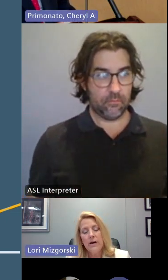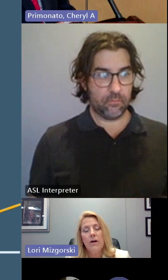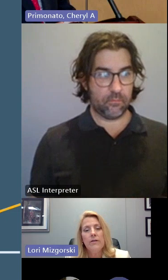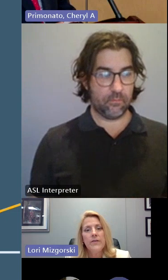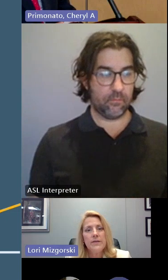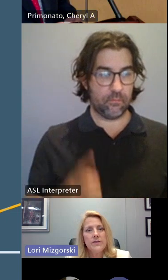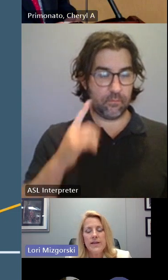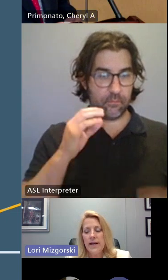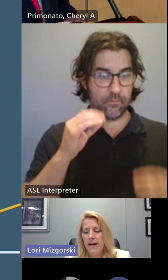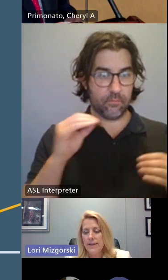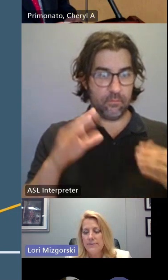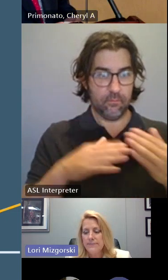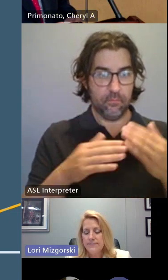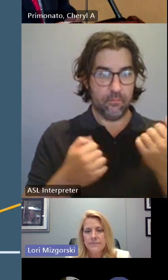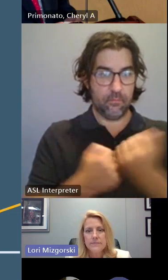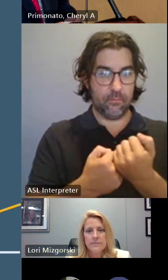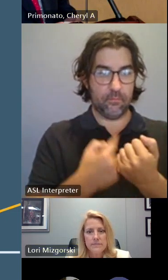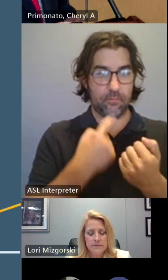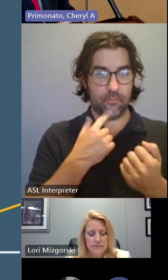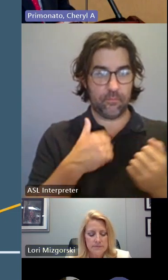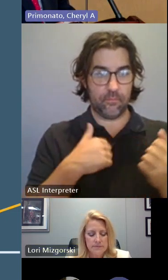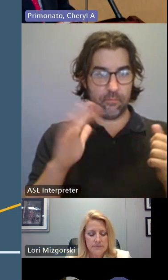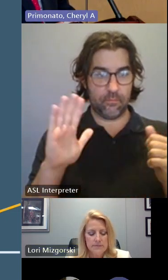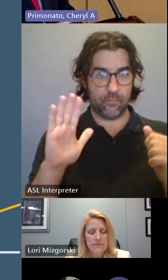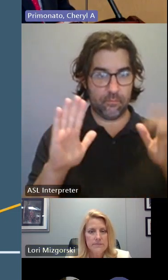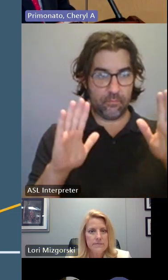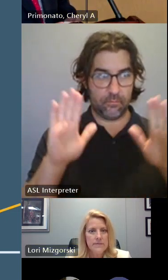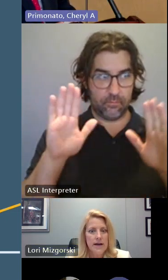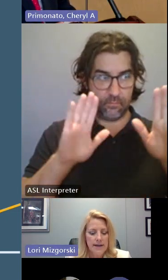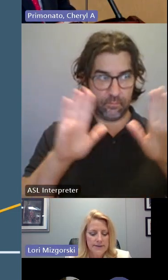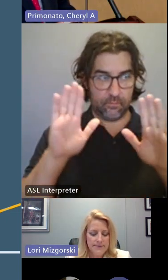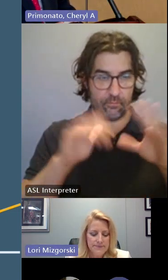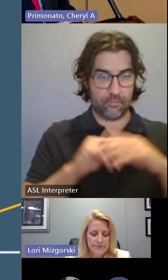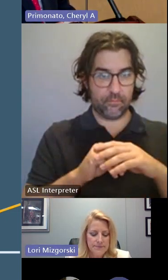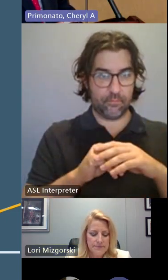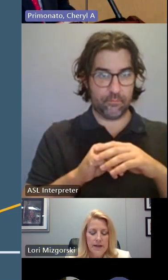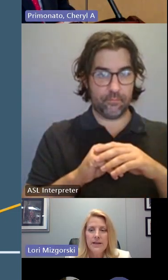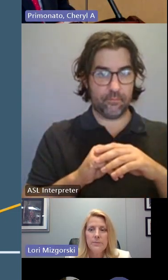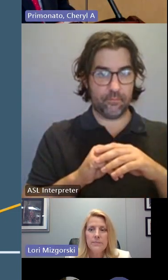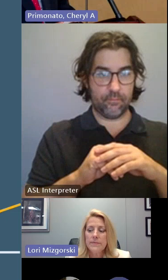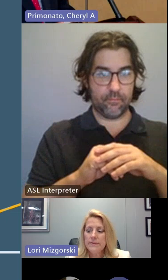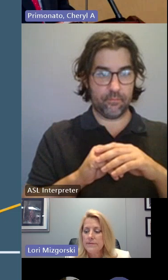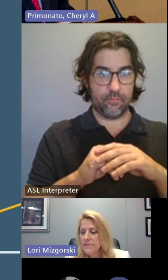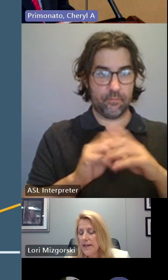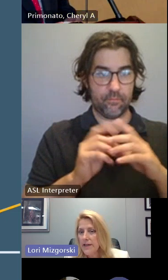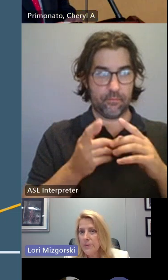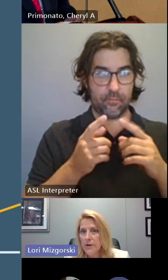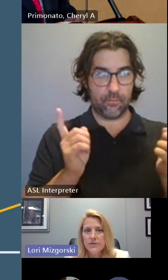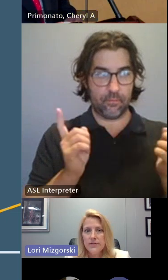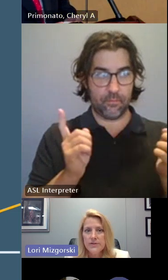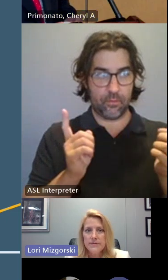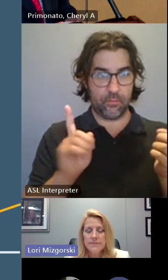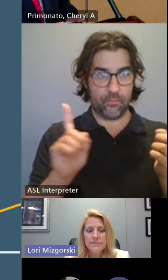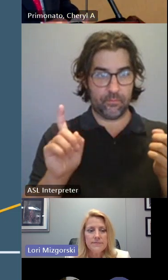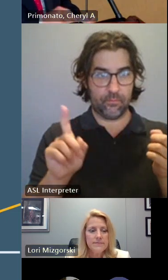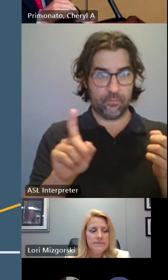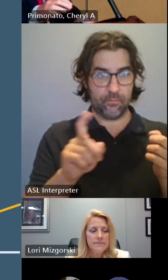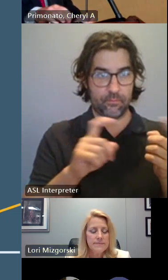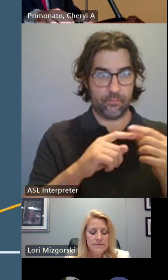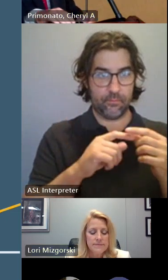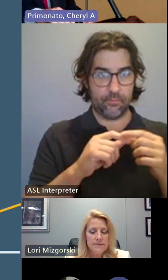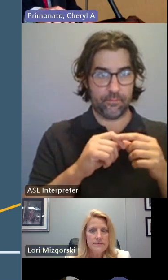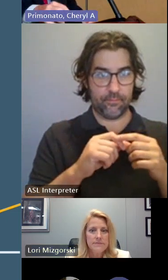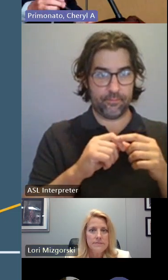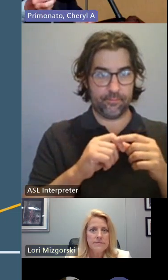Hearing none, all in favor say aye. Aye. Aye. Aye. Aye. Any opposed?